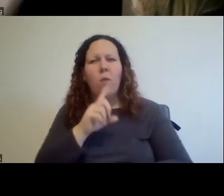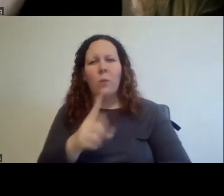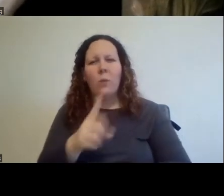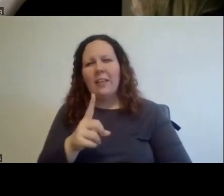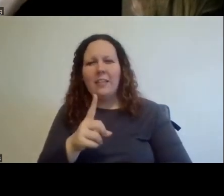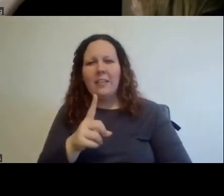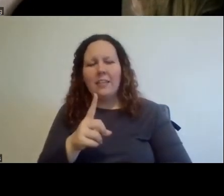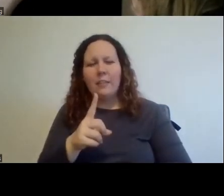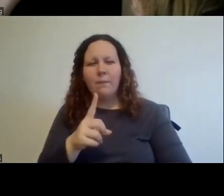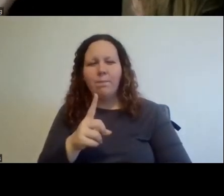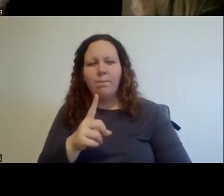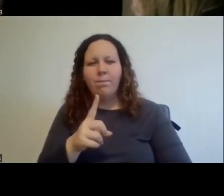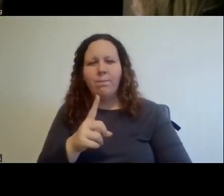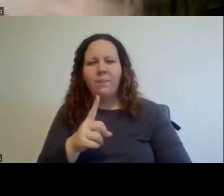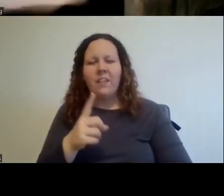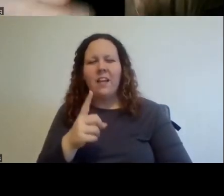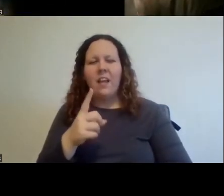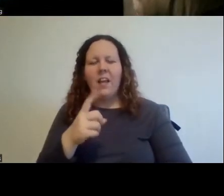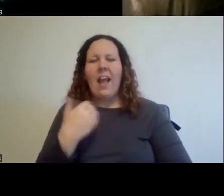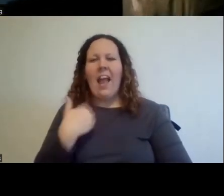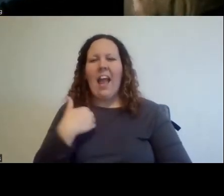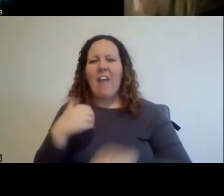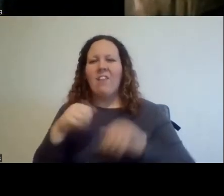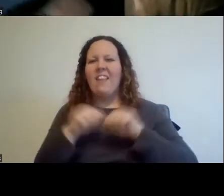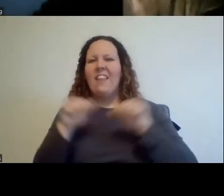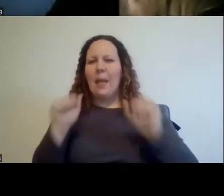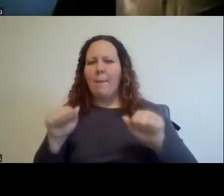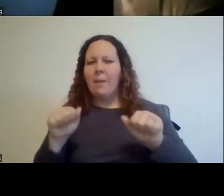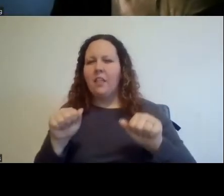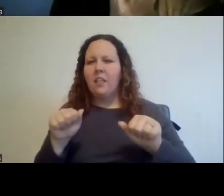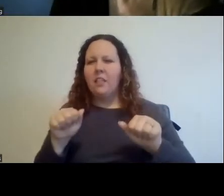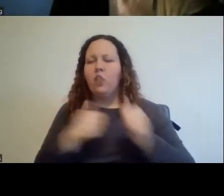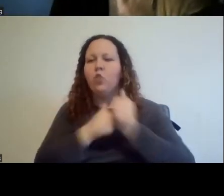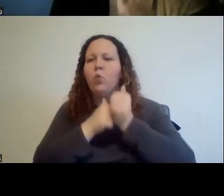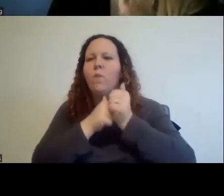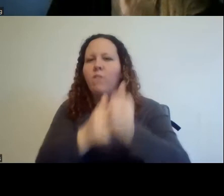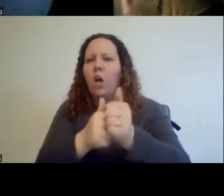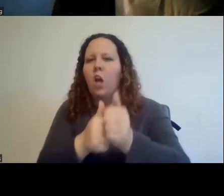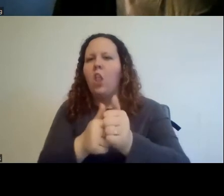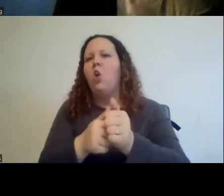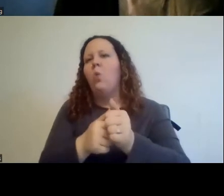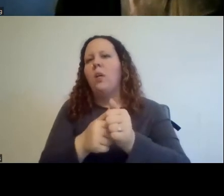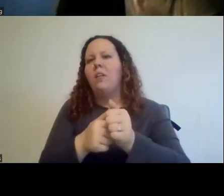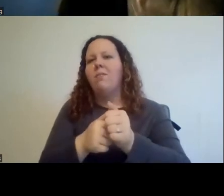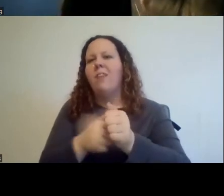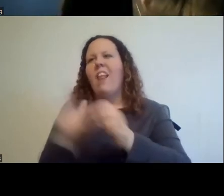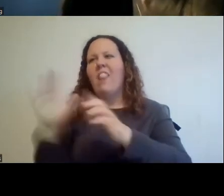the ability to follow what they're saying is compromised.